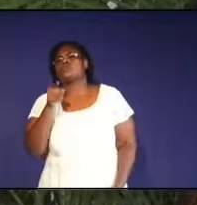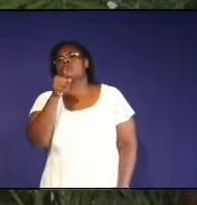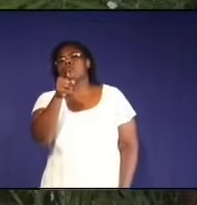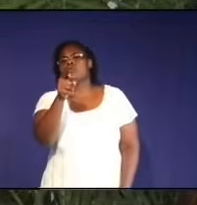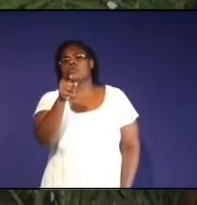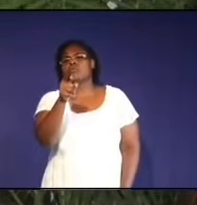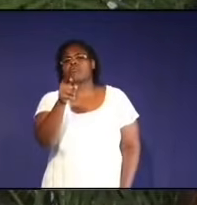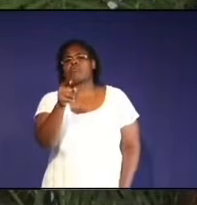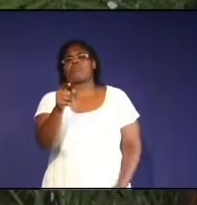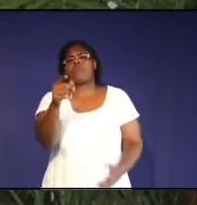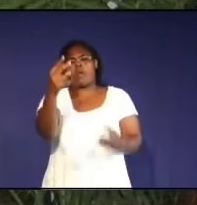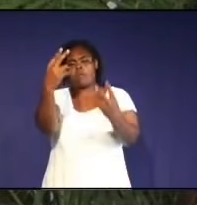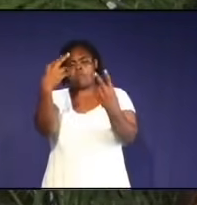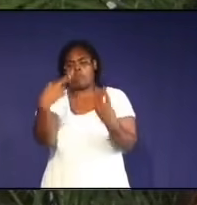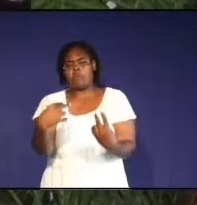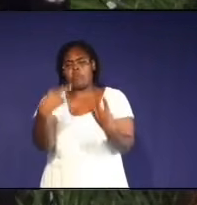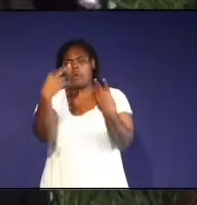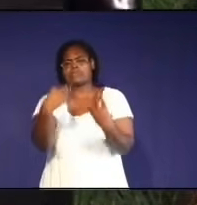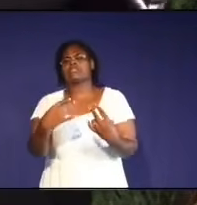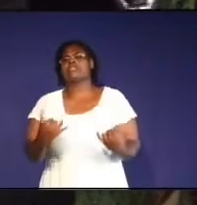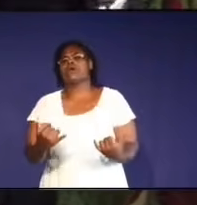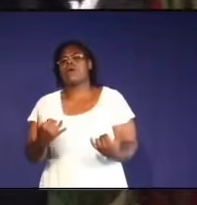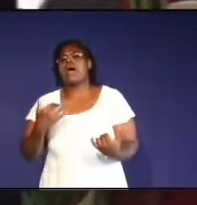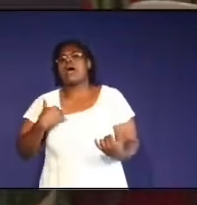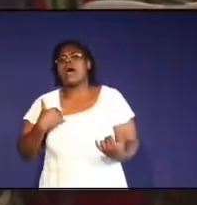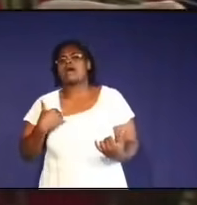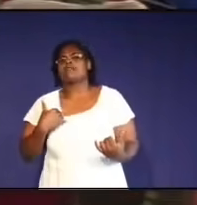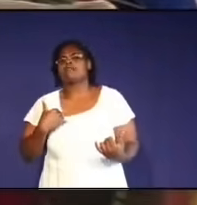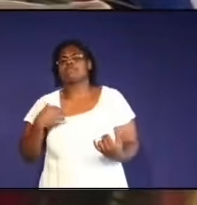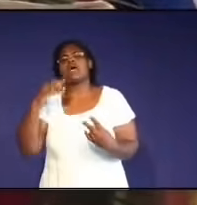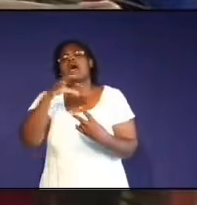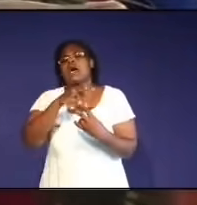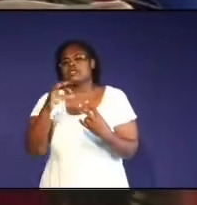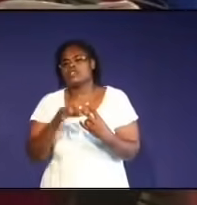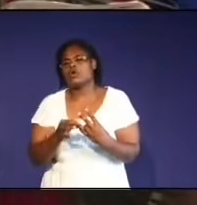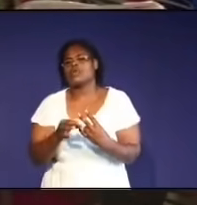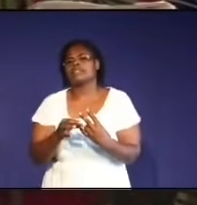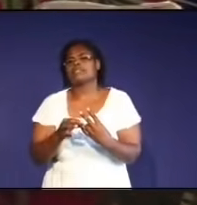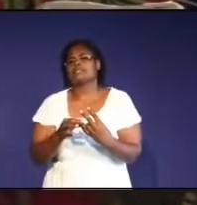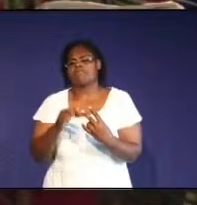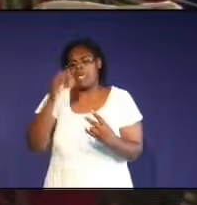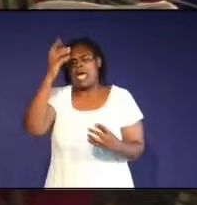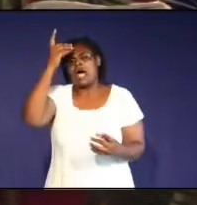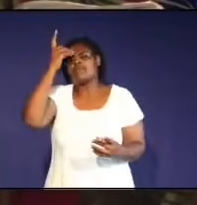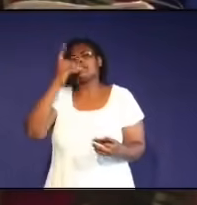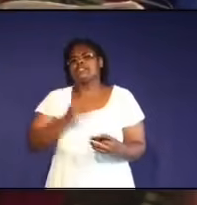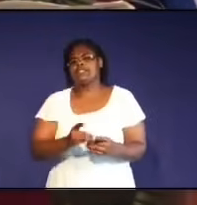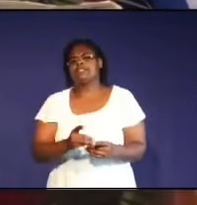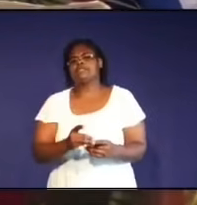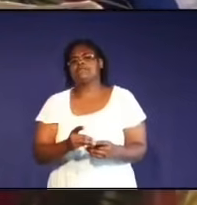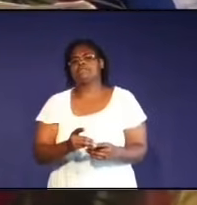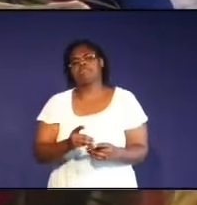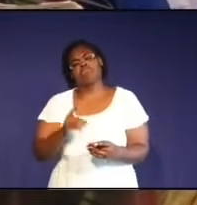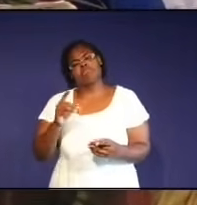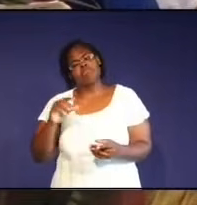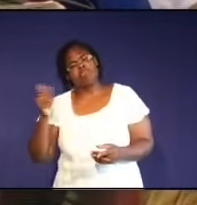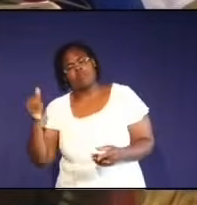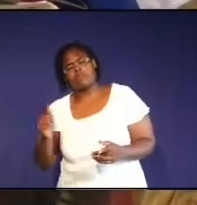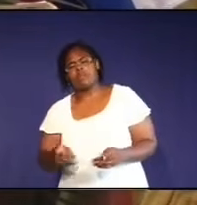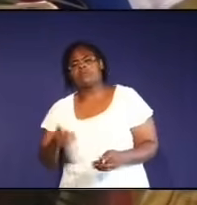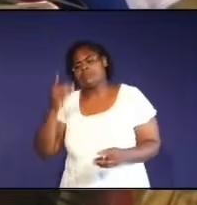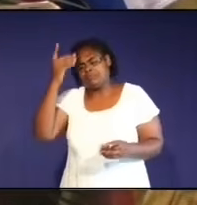make. A decision to make. For somebody, it may be the